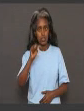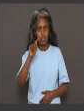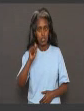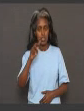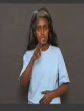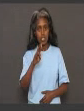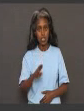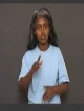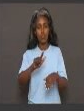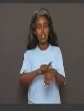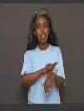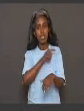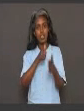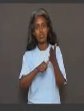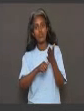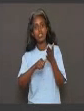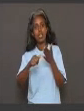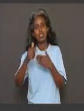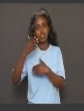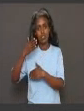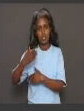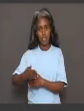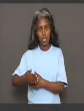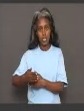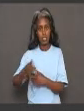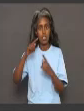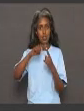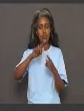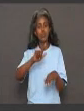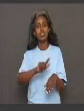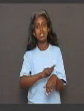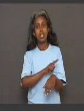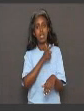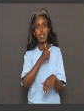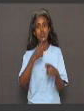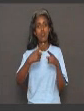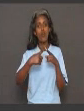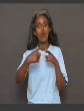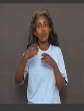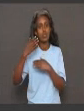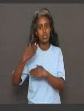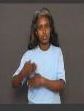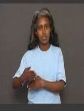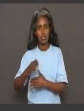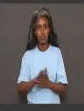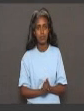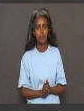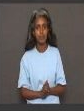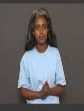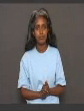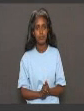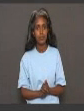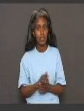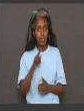the length of the adjacent side to the length of the opposite side.